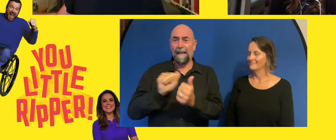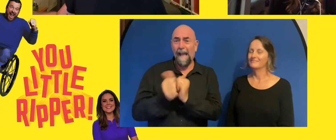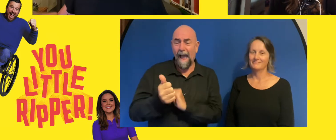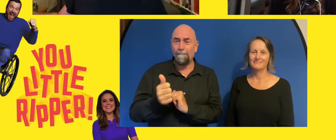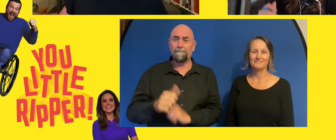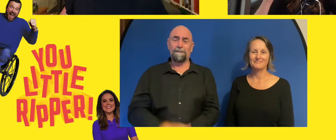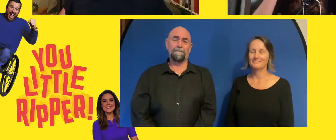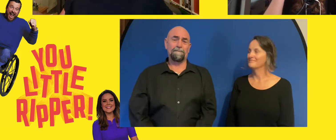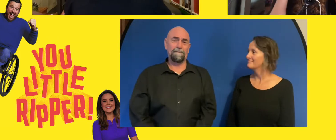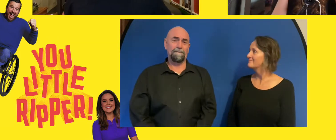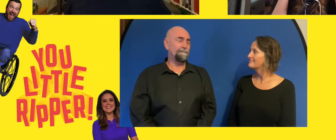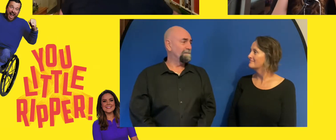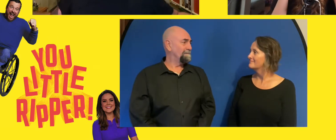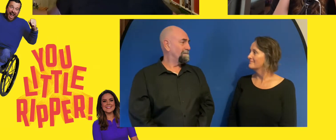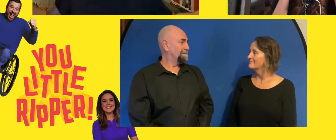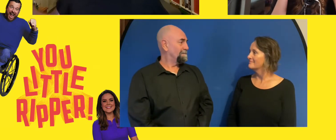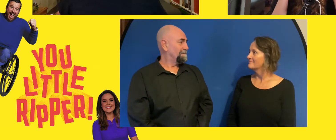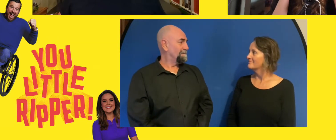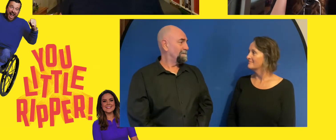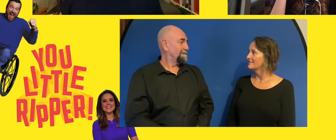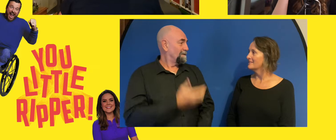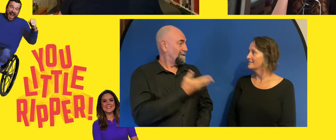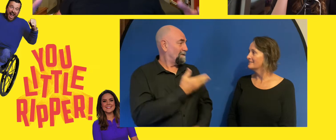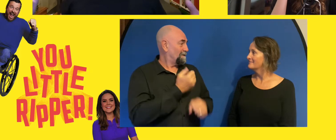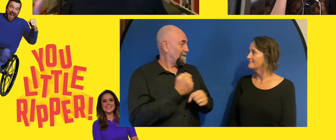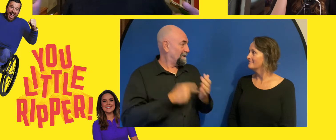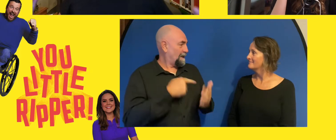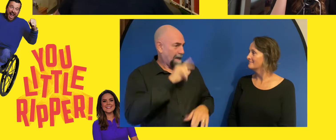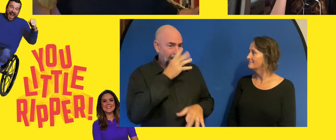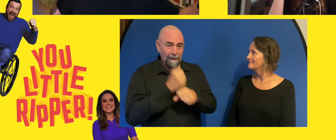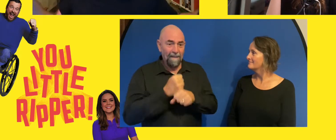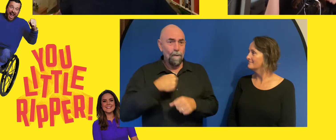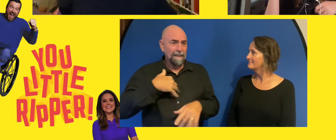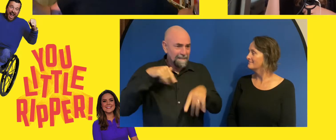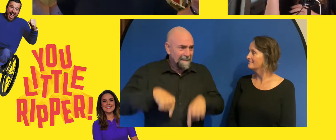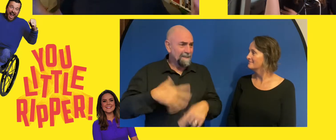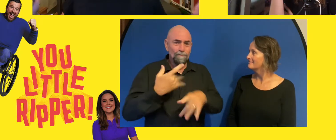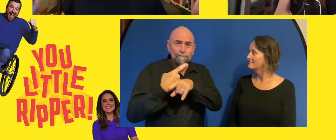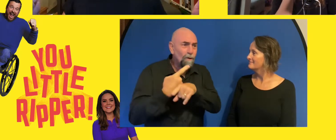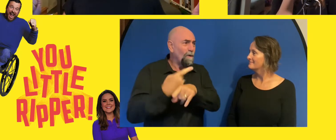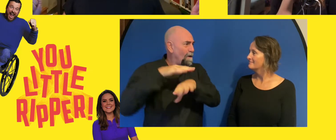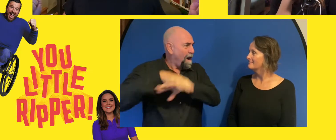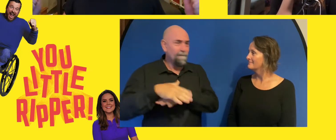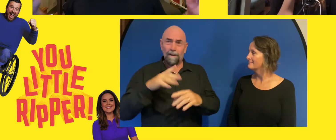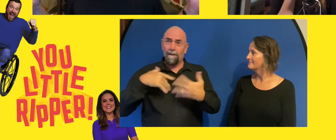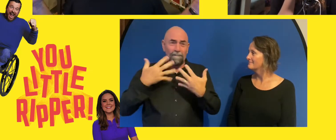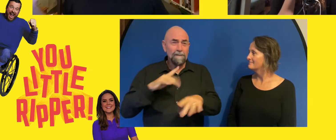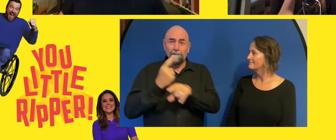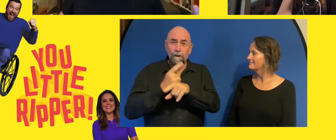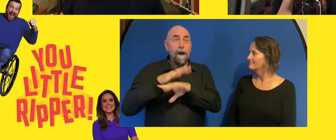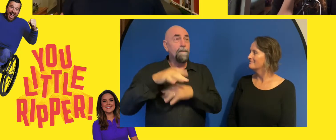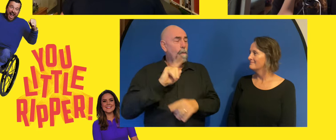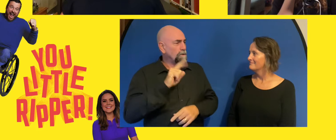cannot believe that it's the last time we get to sit down and talk about our Winter Paralympians and find out what was the day's you little ripper moment, but